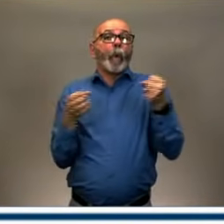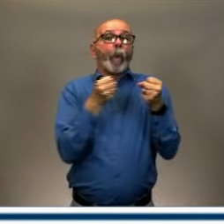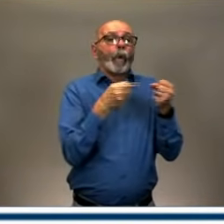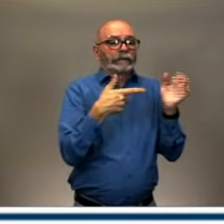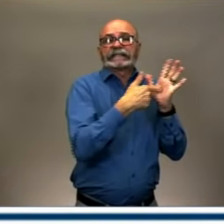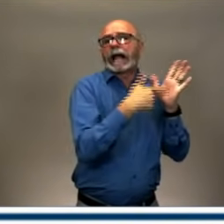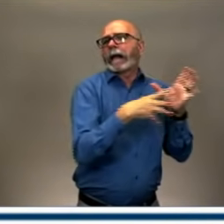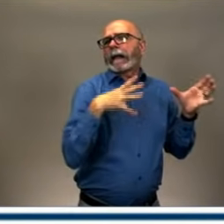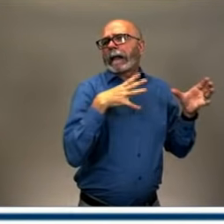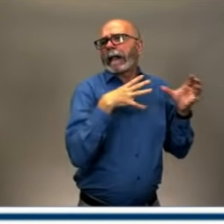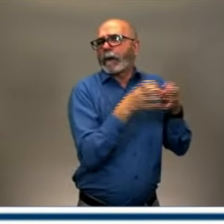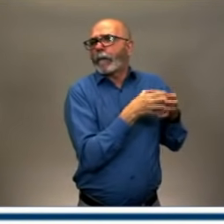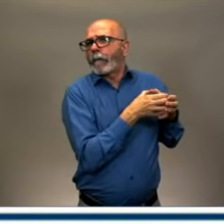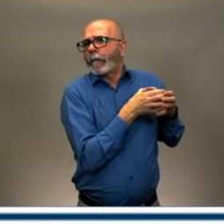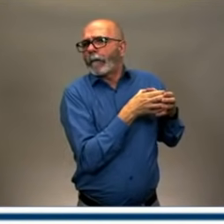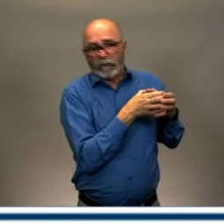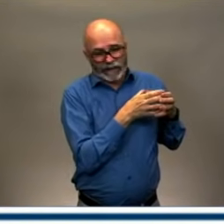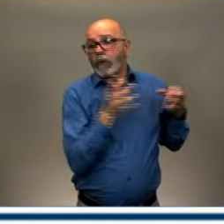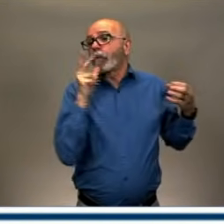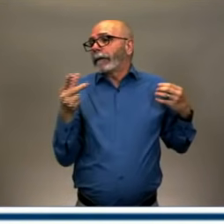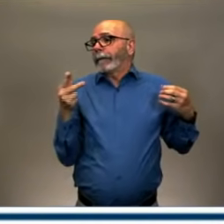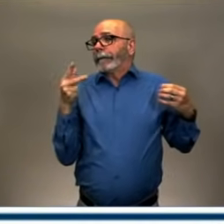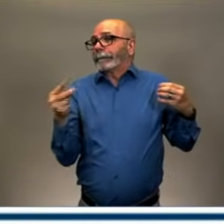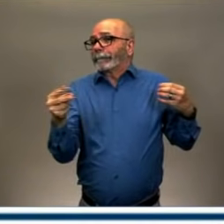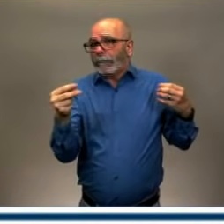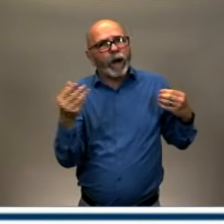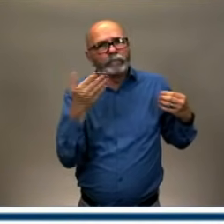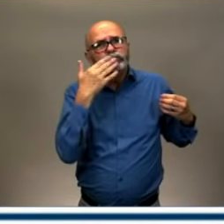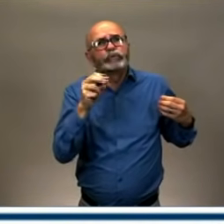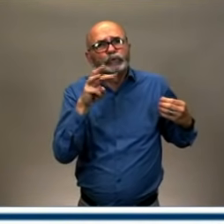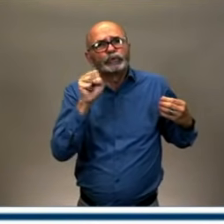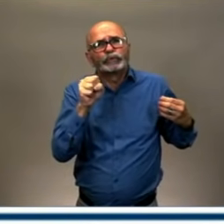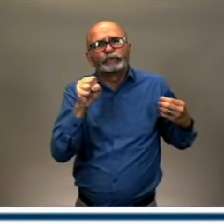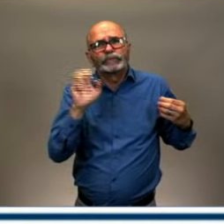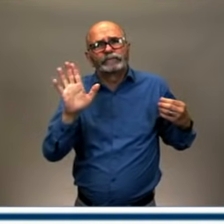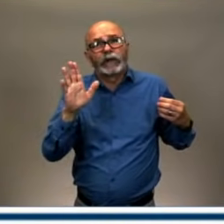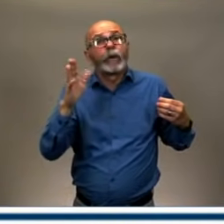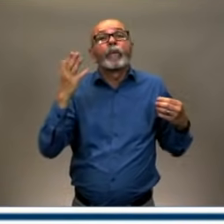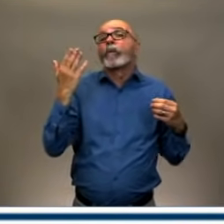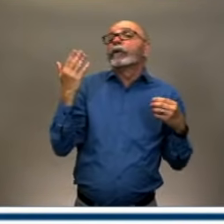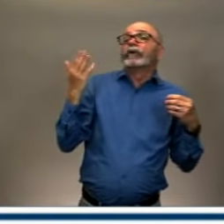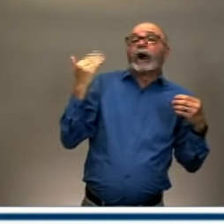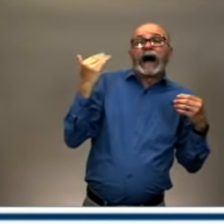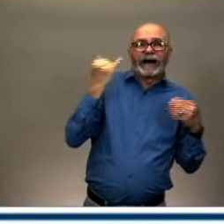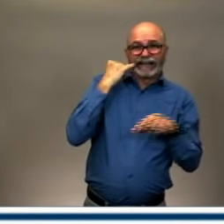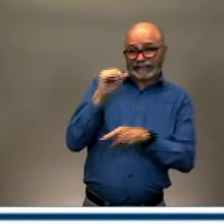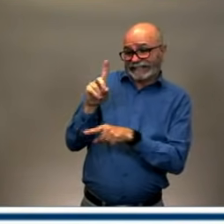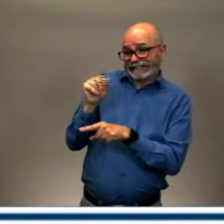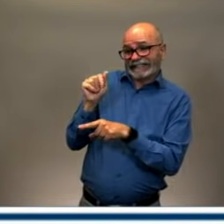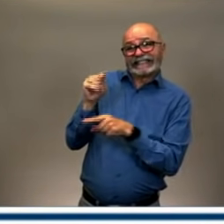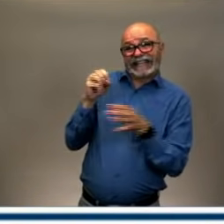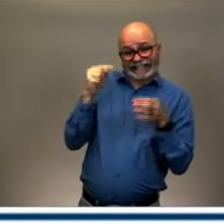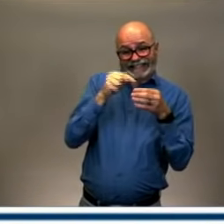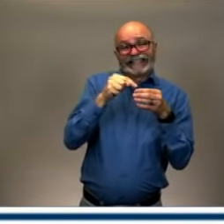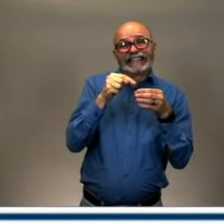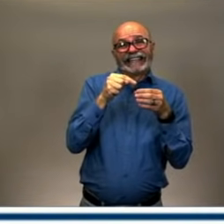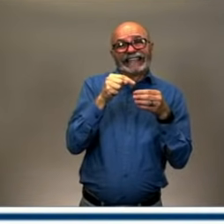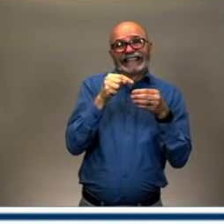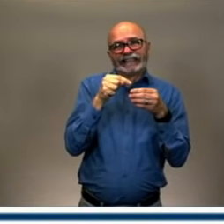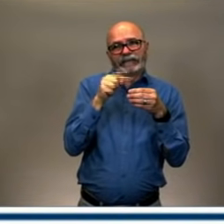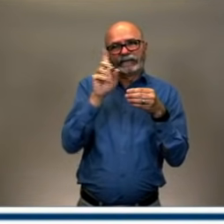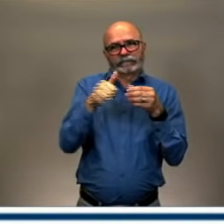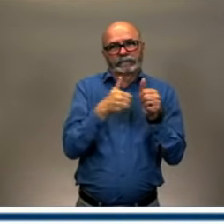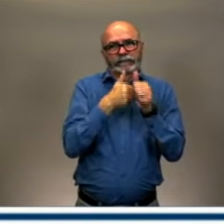good practice because the data on the effectiveness of the COVID vaccine products is based on 2 doses, not on a single